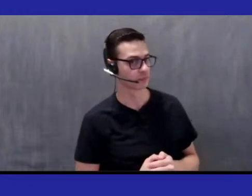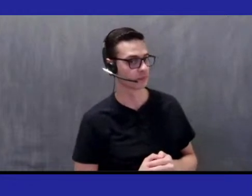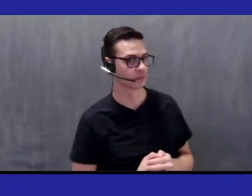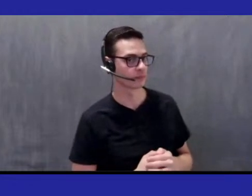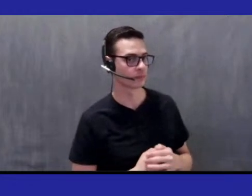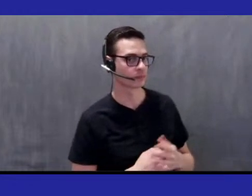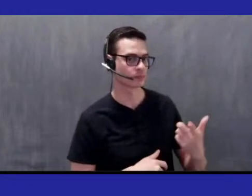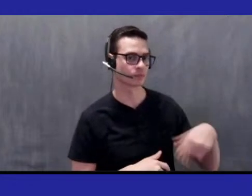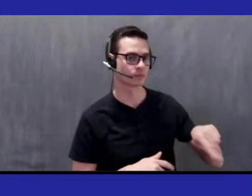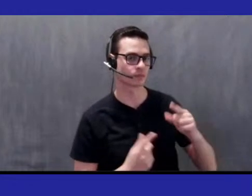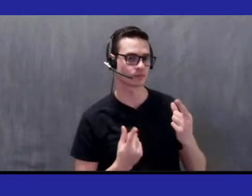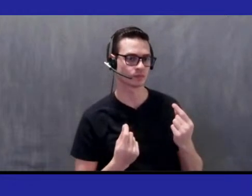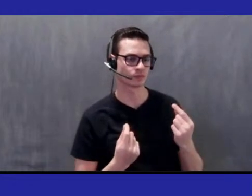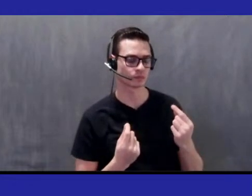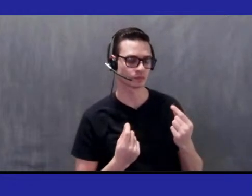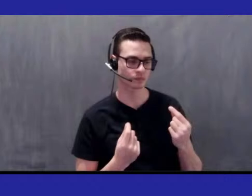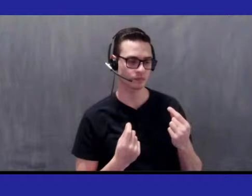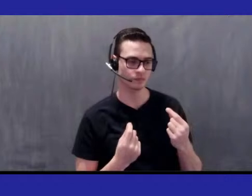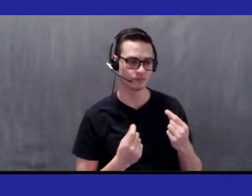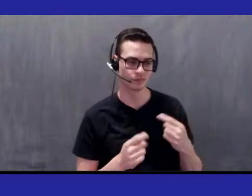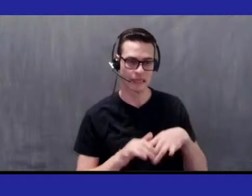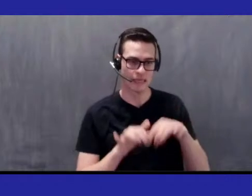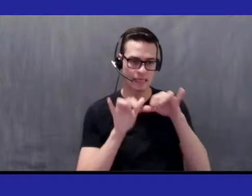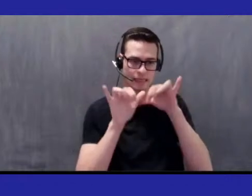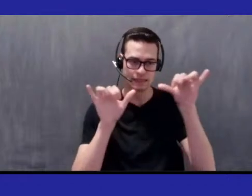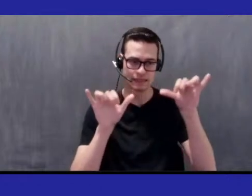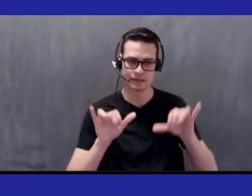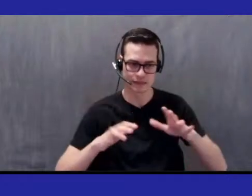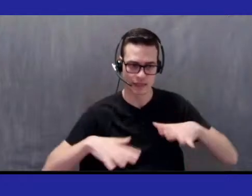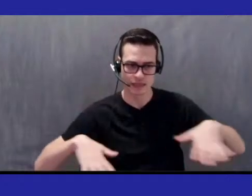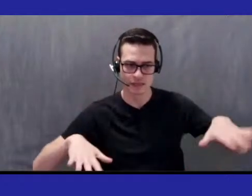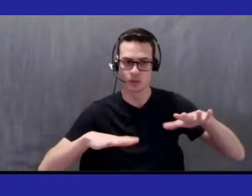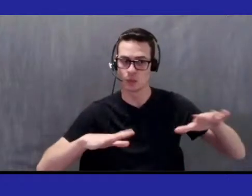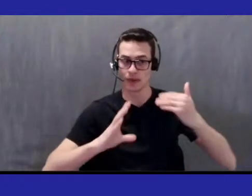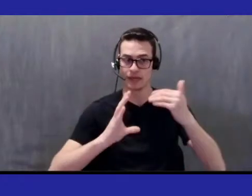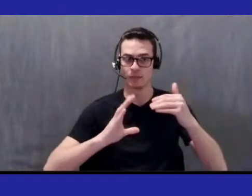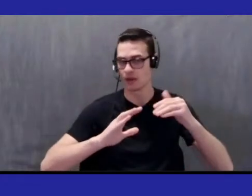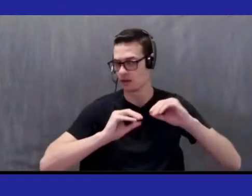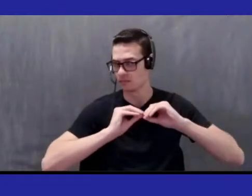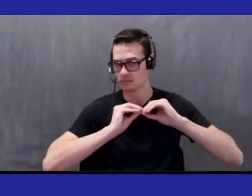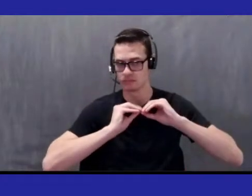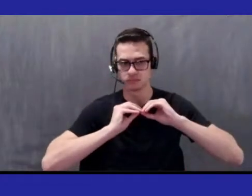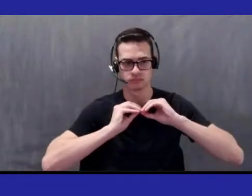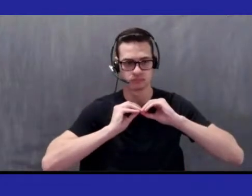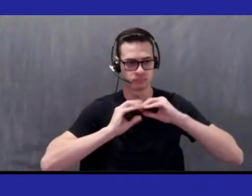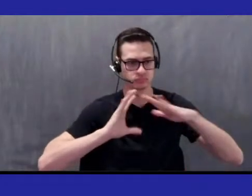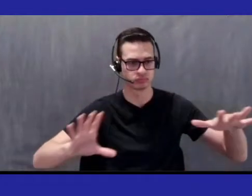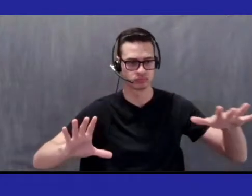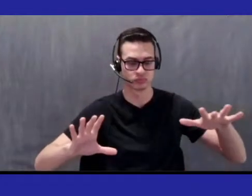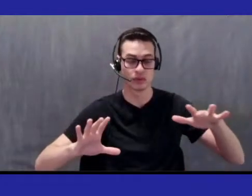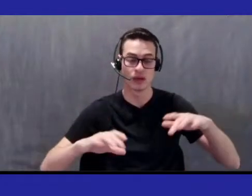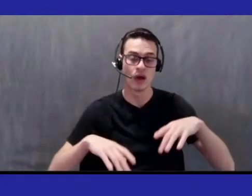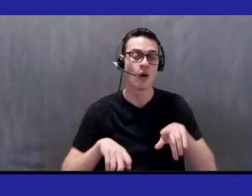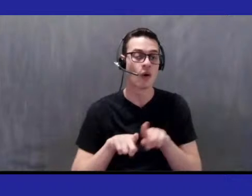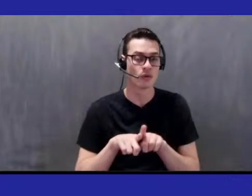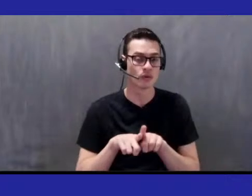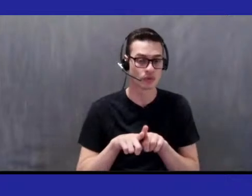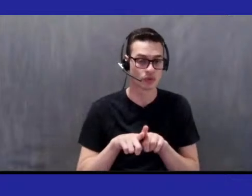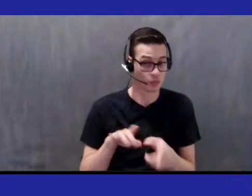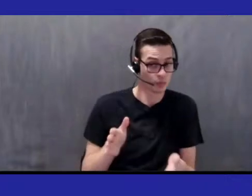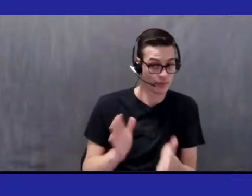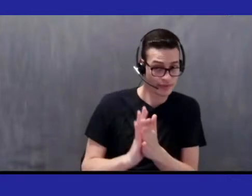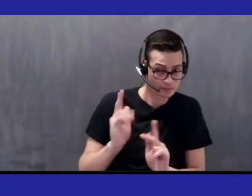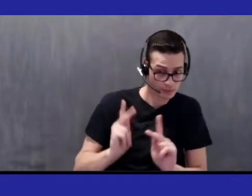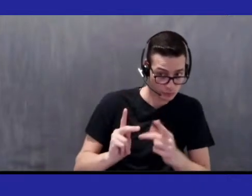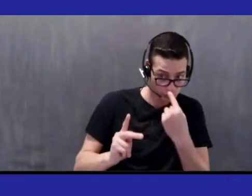system-wide leadership blast as well as all employee blasts. And so we find that employees self-nominate. But personally, I've seen